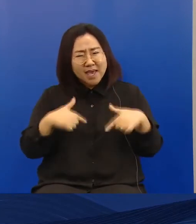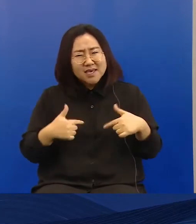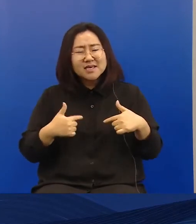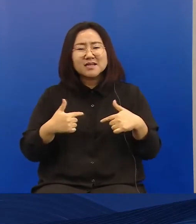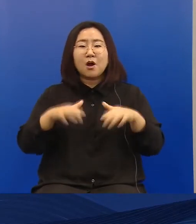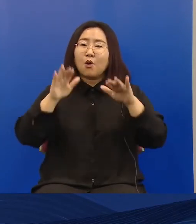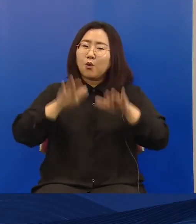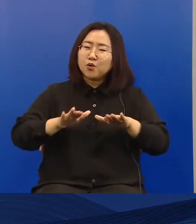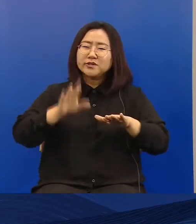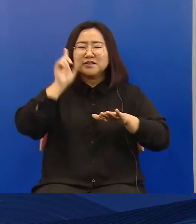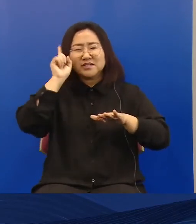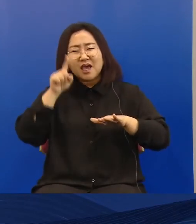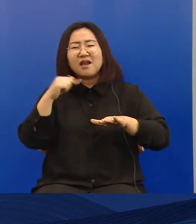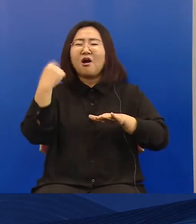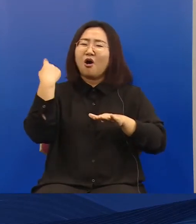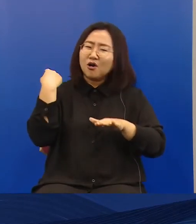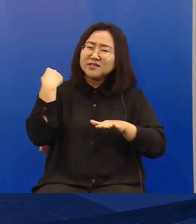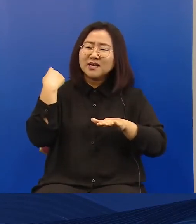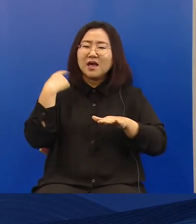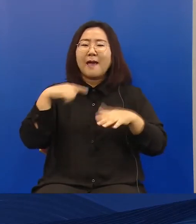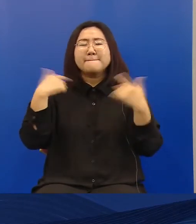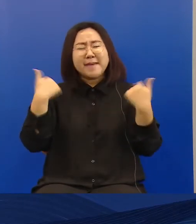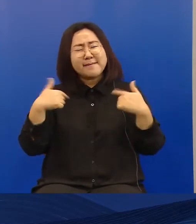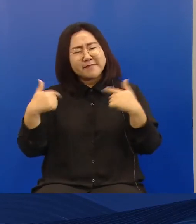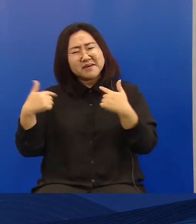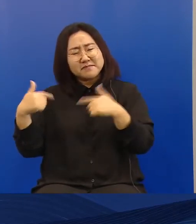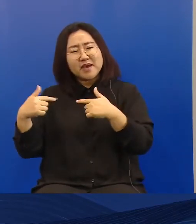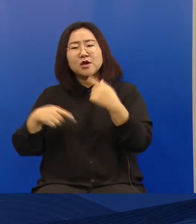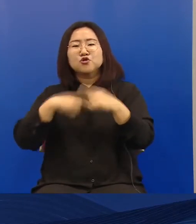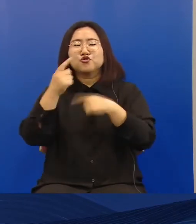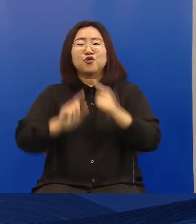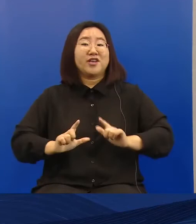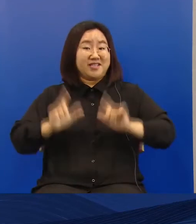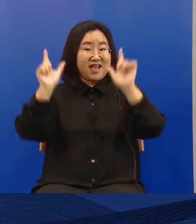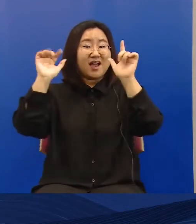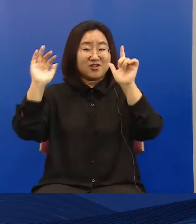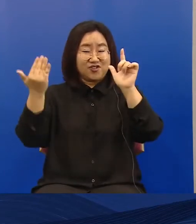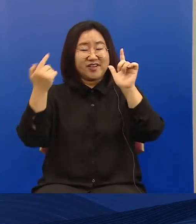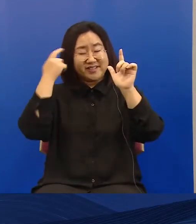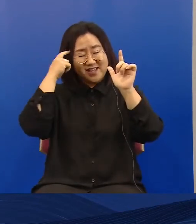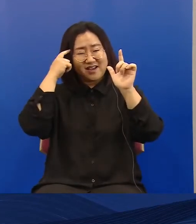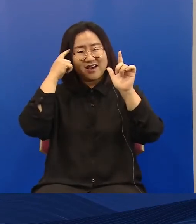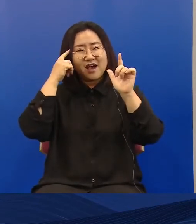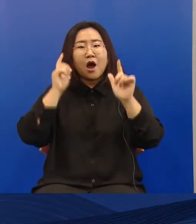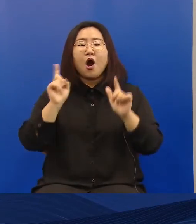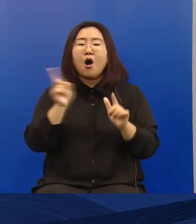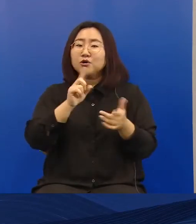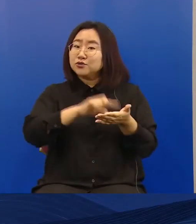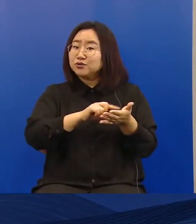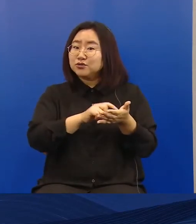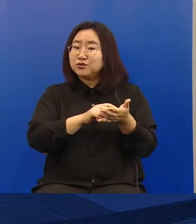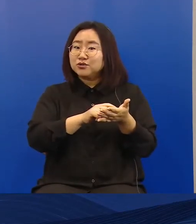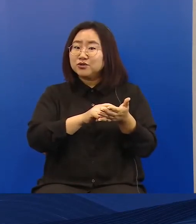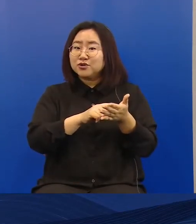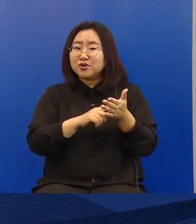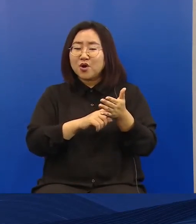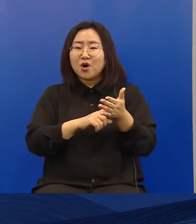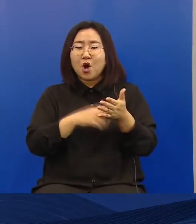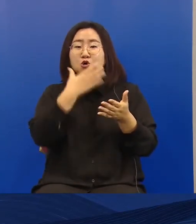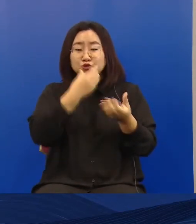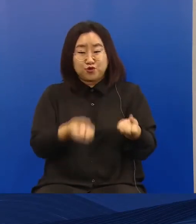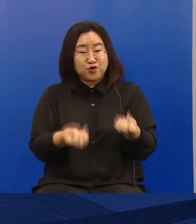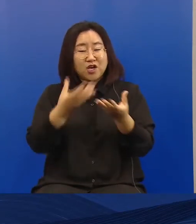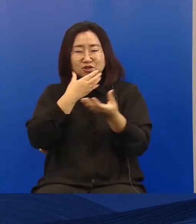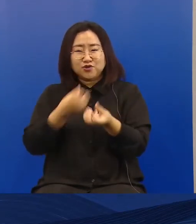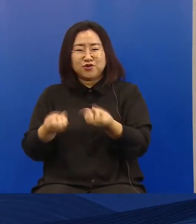tomorrow, yesterday, were all perfect days for us to recognize and celebrate linguistic diversity. We see countries around